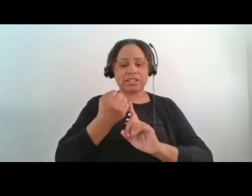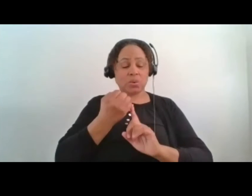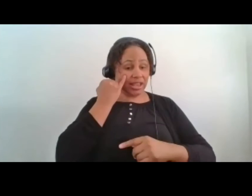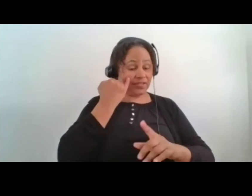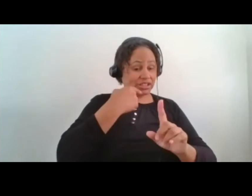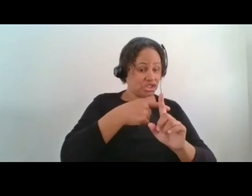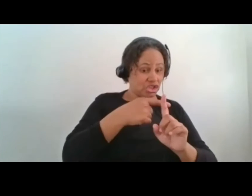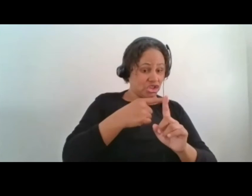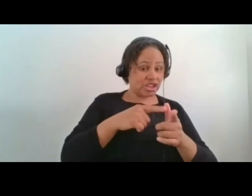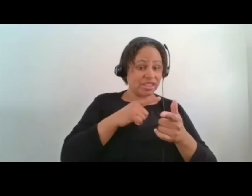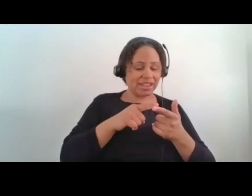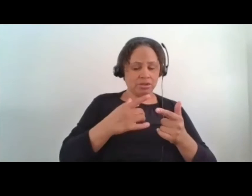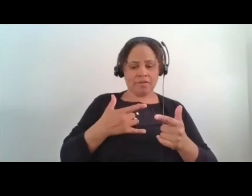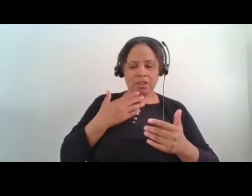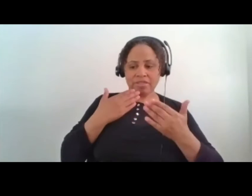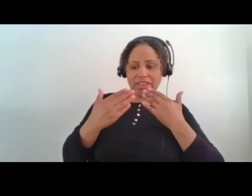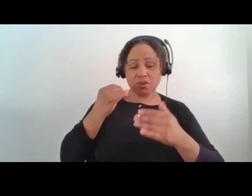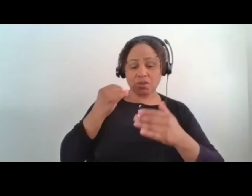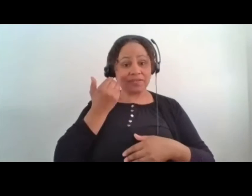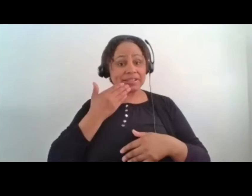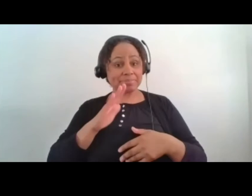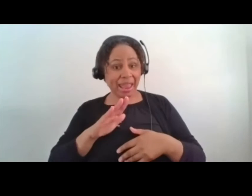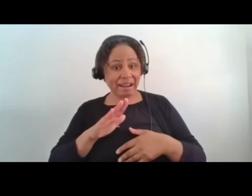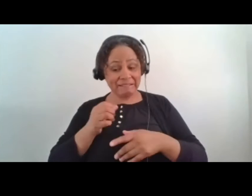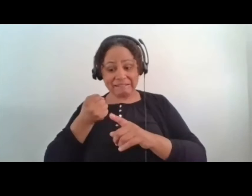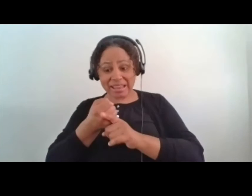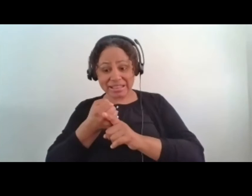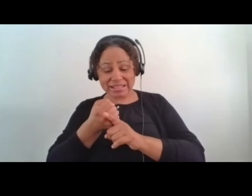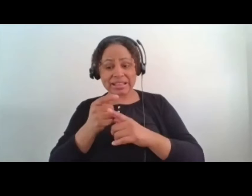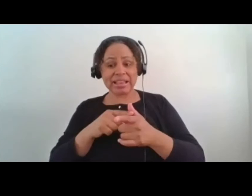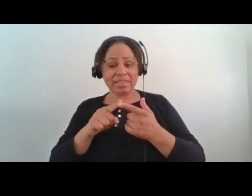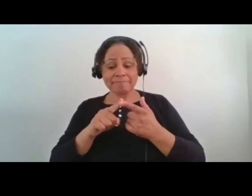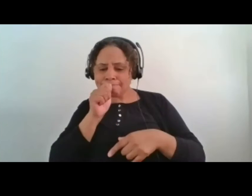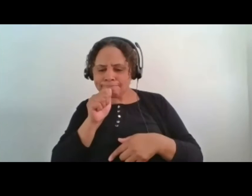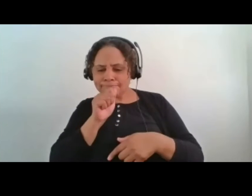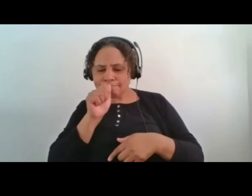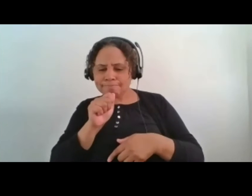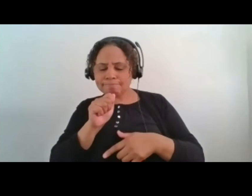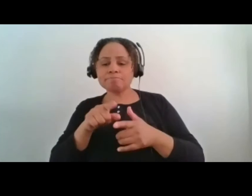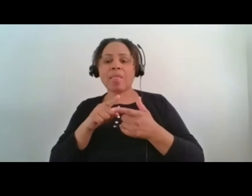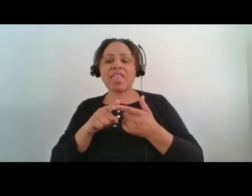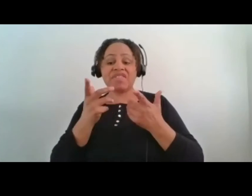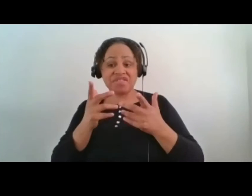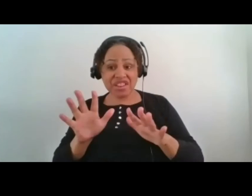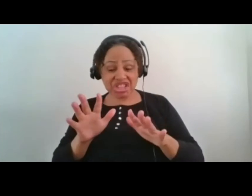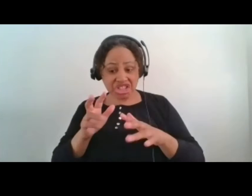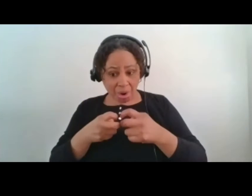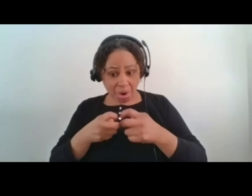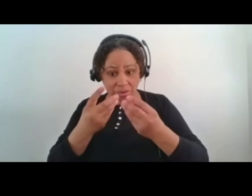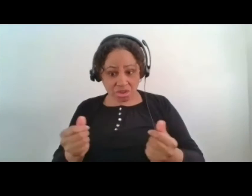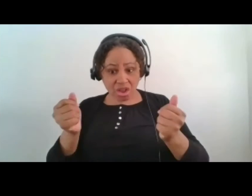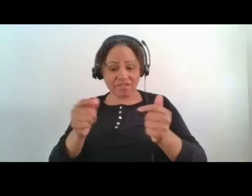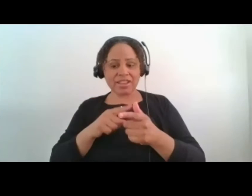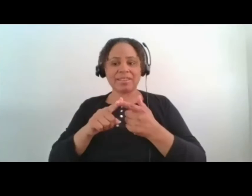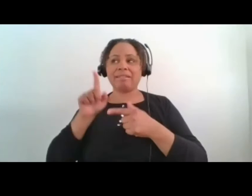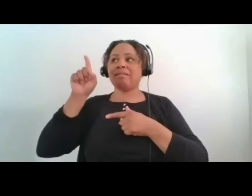And if it's bad, if it's something difficult that befalls him and he is patient, then he is rewarded for it. Ultimately, the outcome that we're looking for is